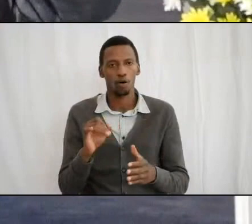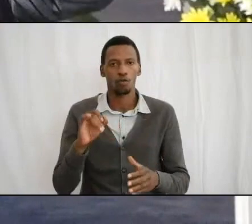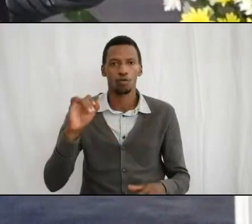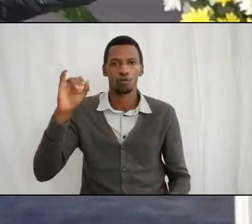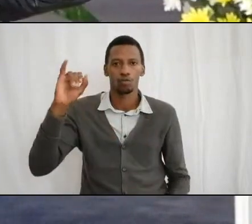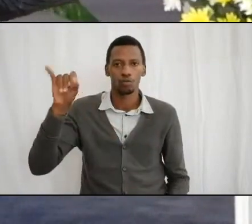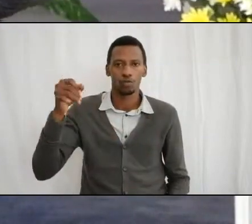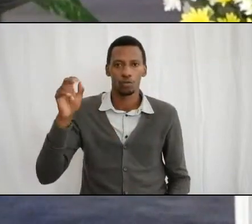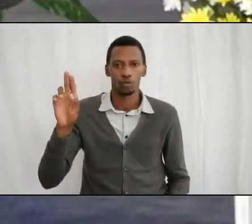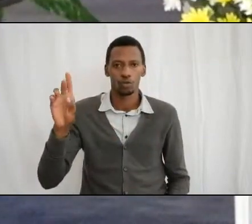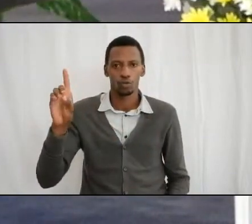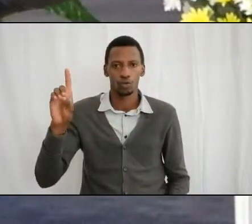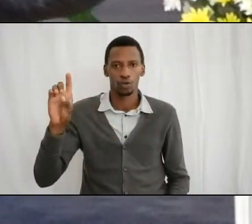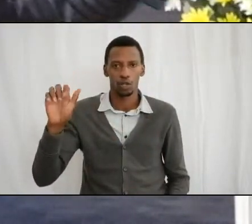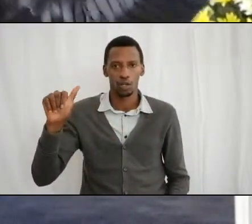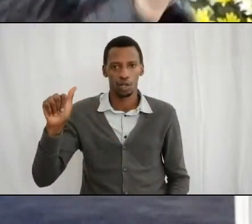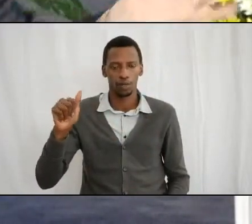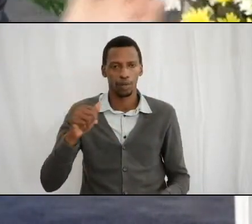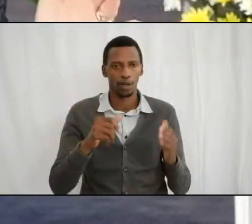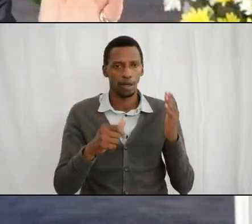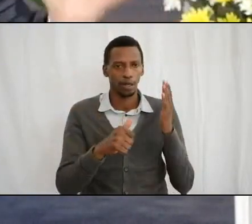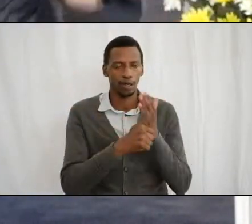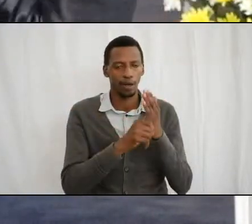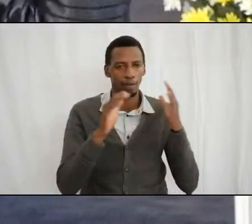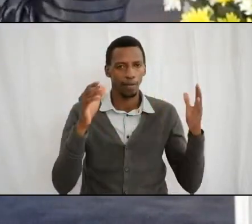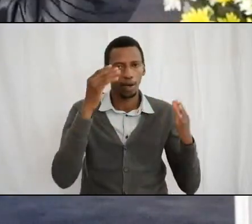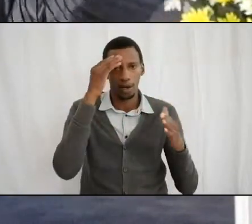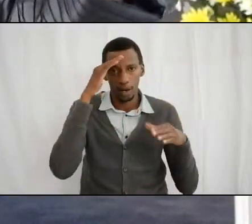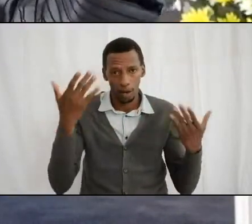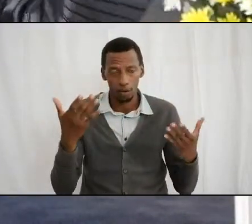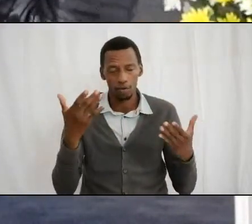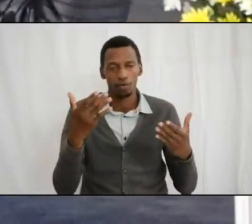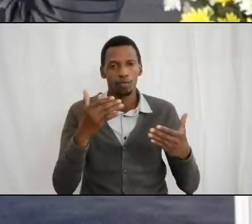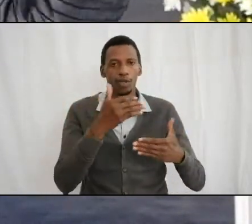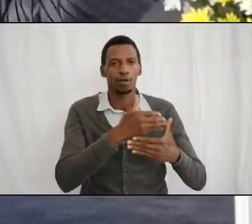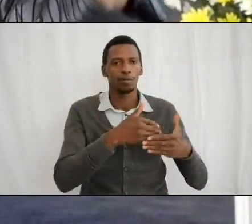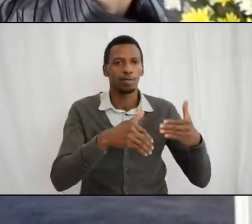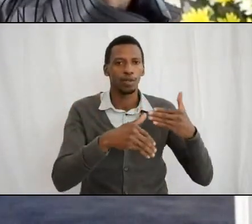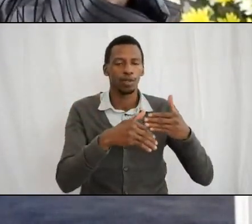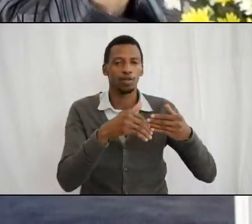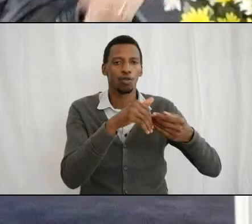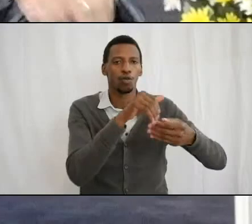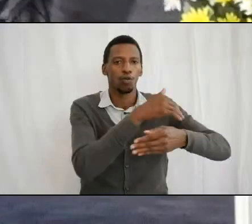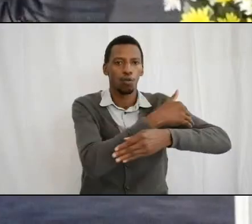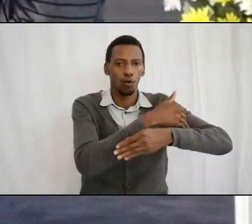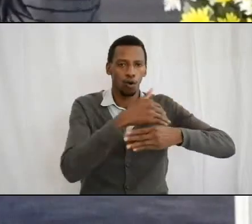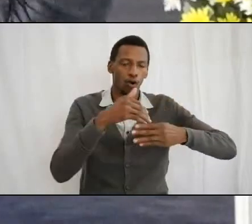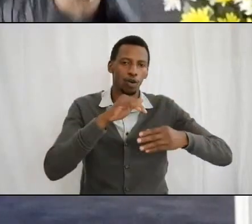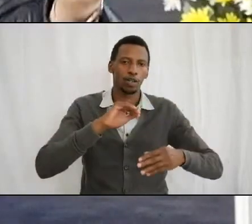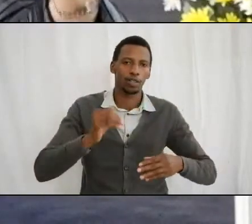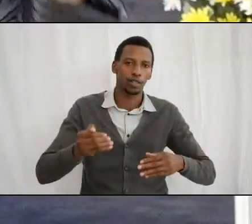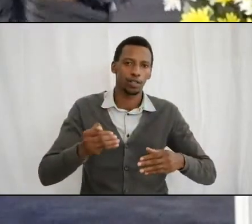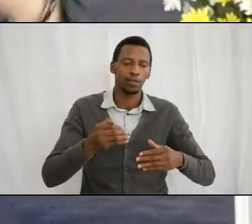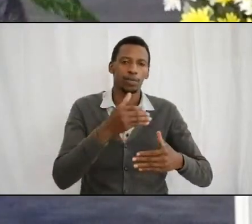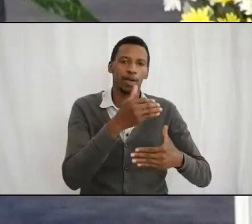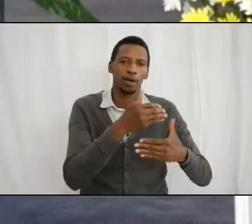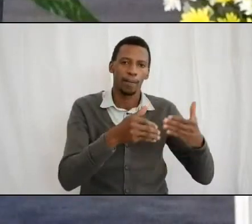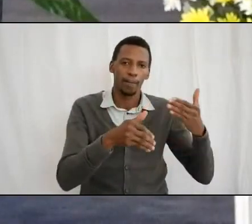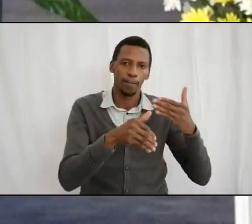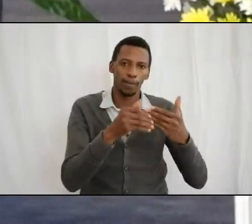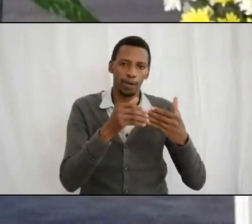famous for building the wall around the city, and they built it in 51 days. It is a